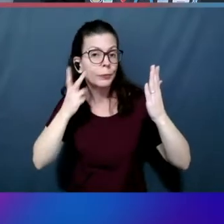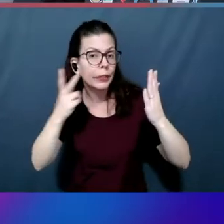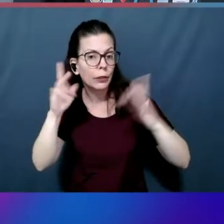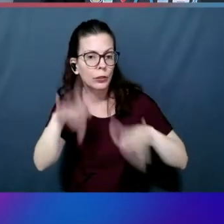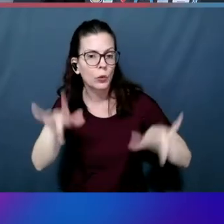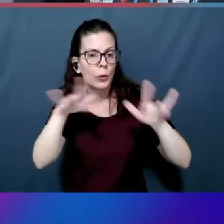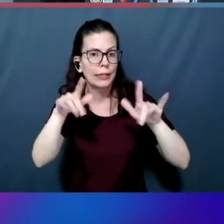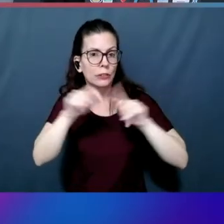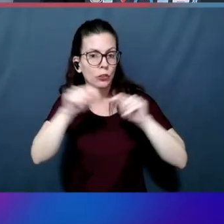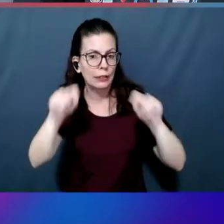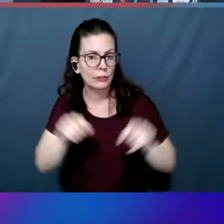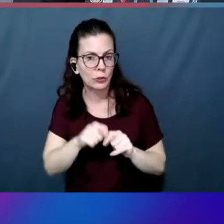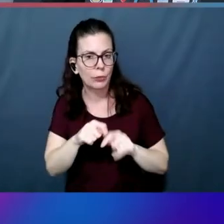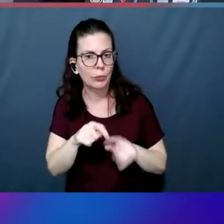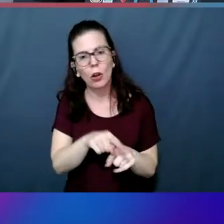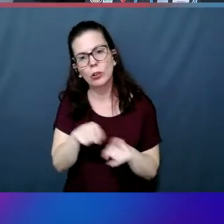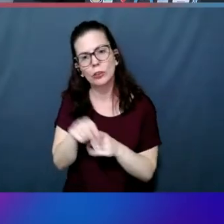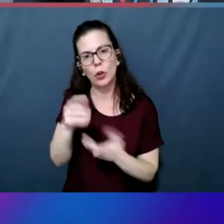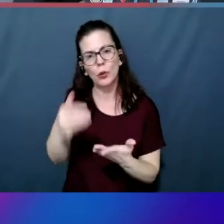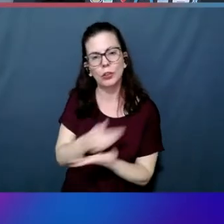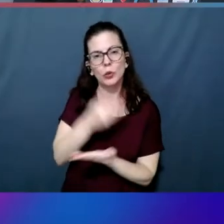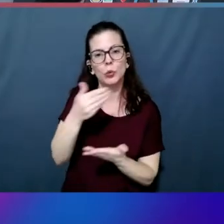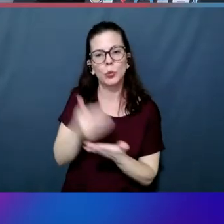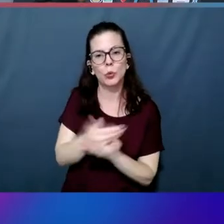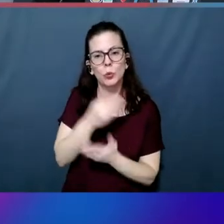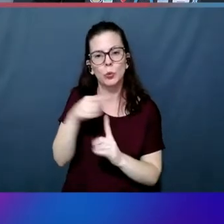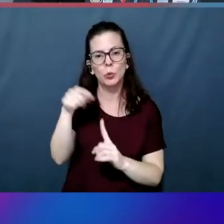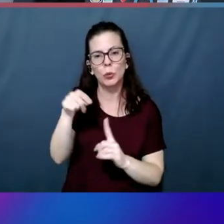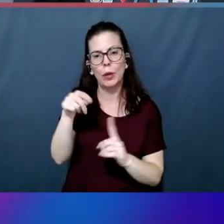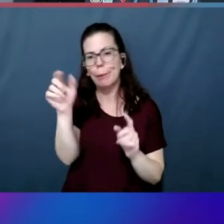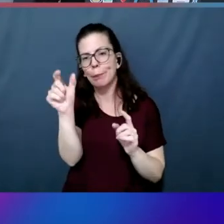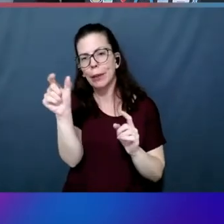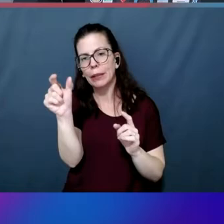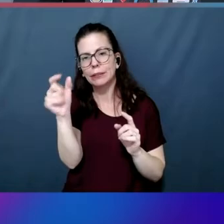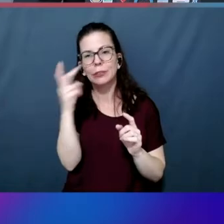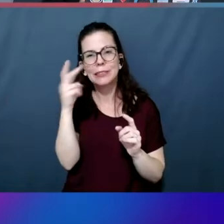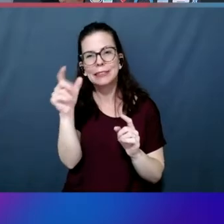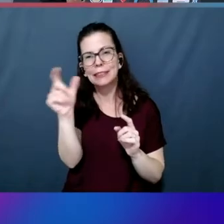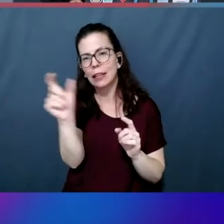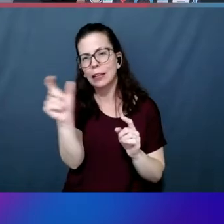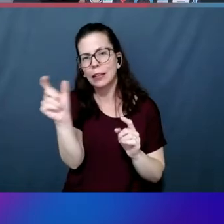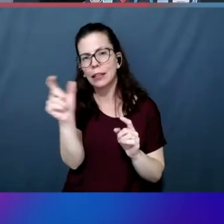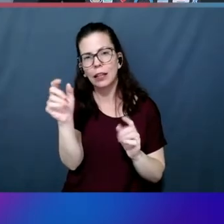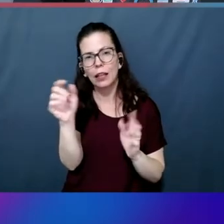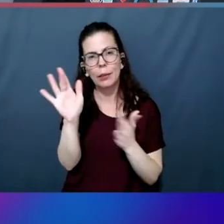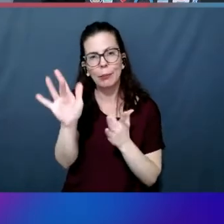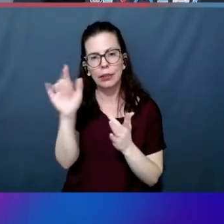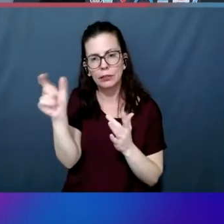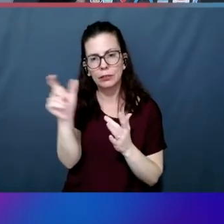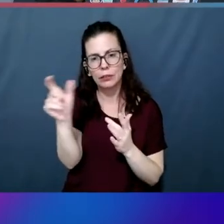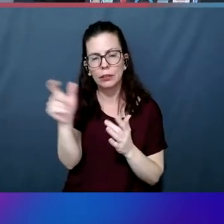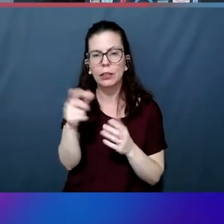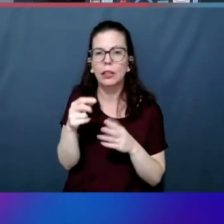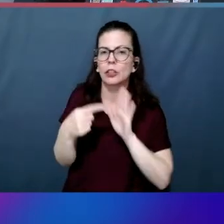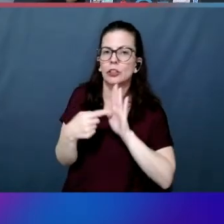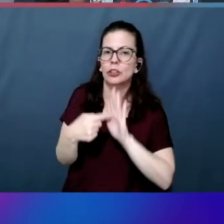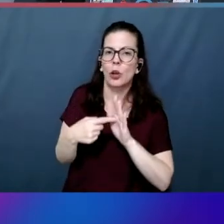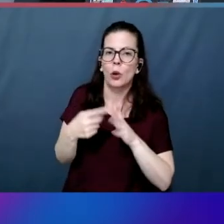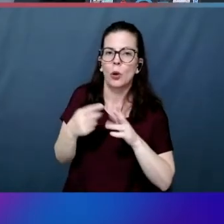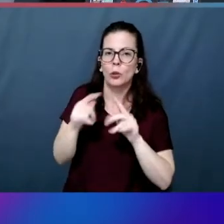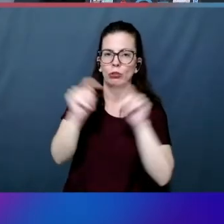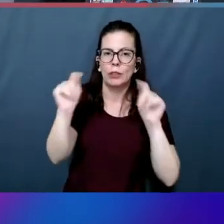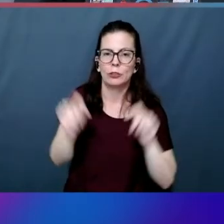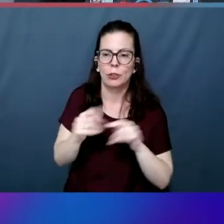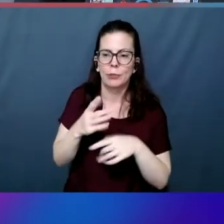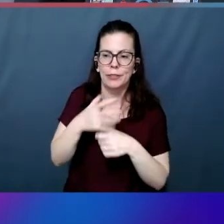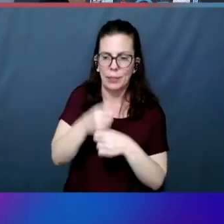have this new toggle button here, right on your screen, which says Show Transcript Summary, right? So when you turn